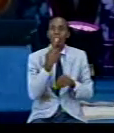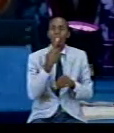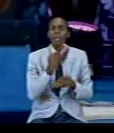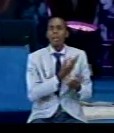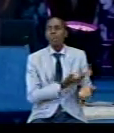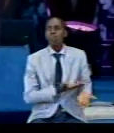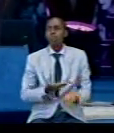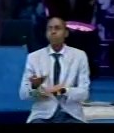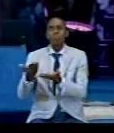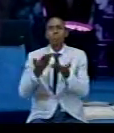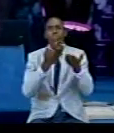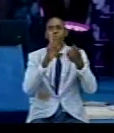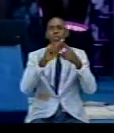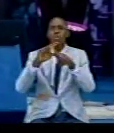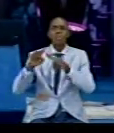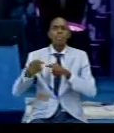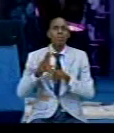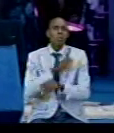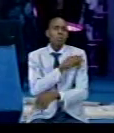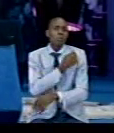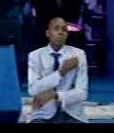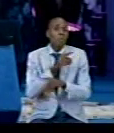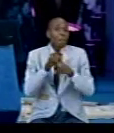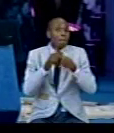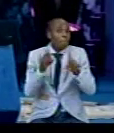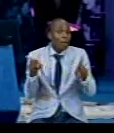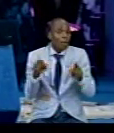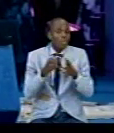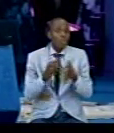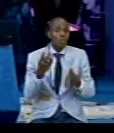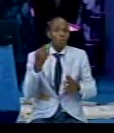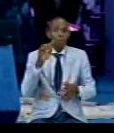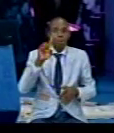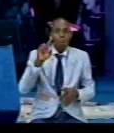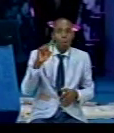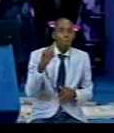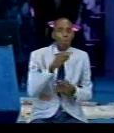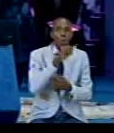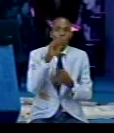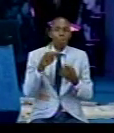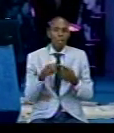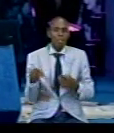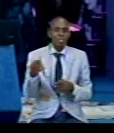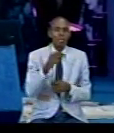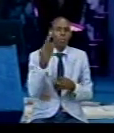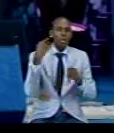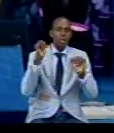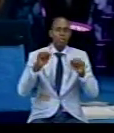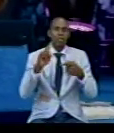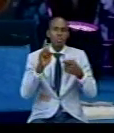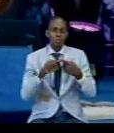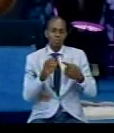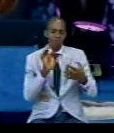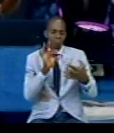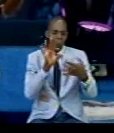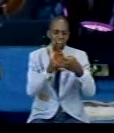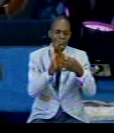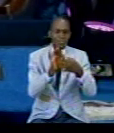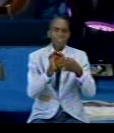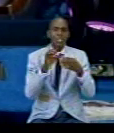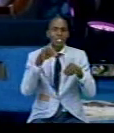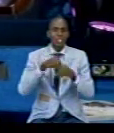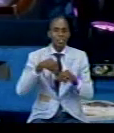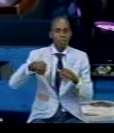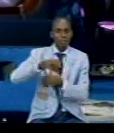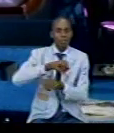but it was only when they were able to connect in fellowship with the Lord. During